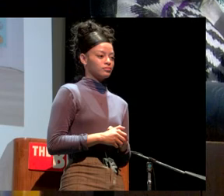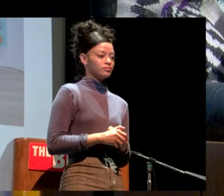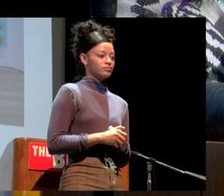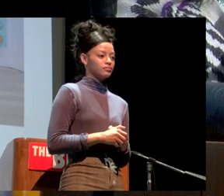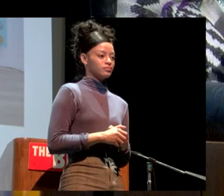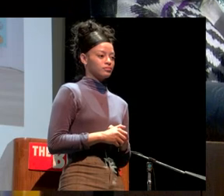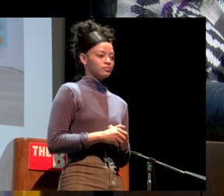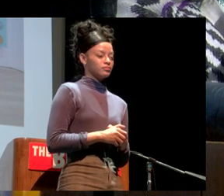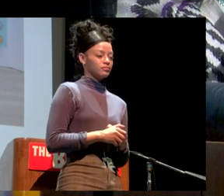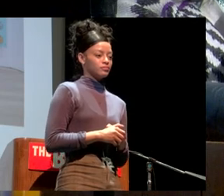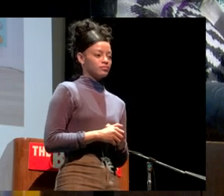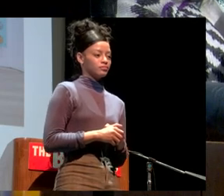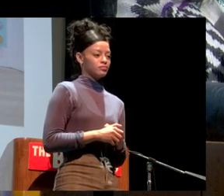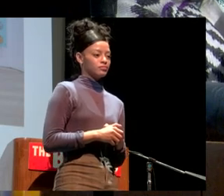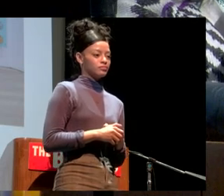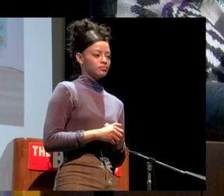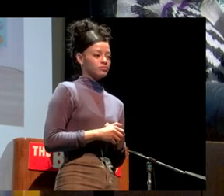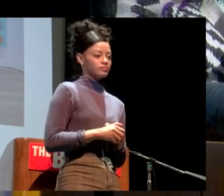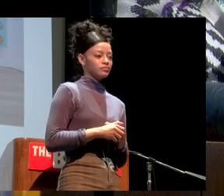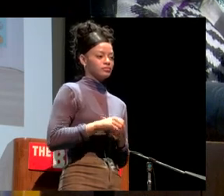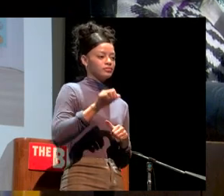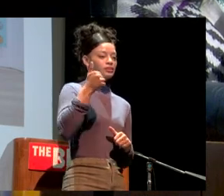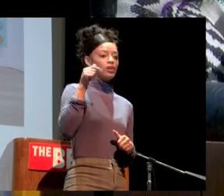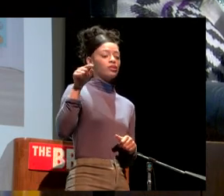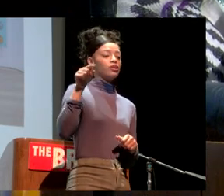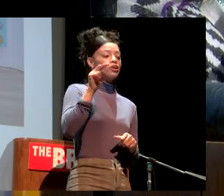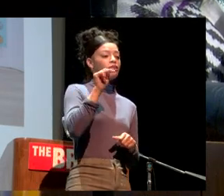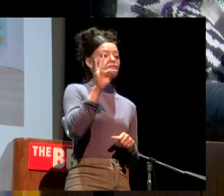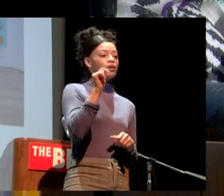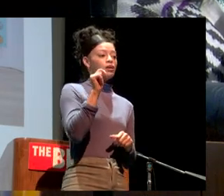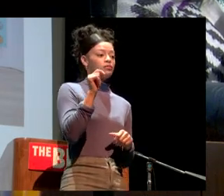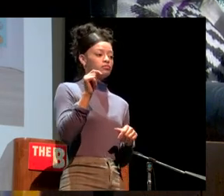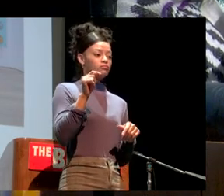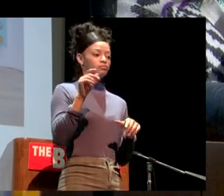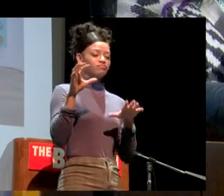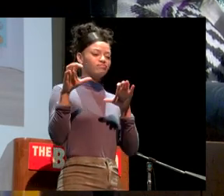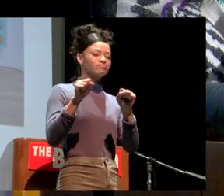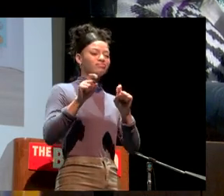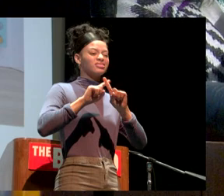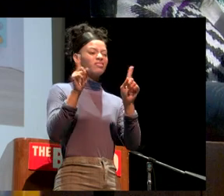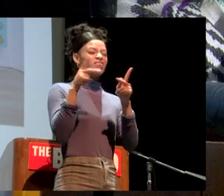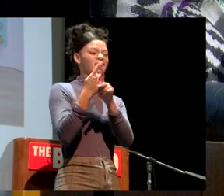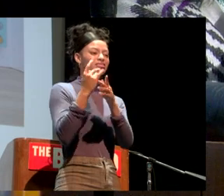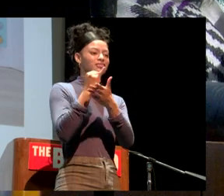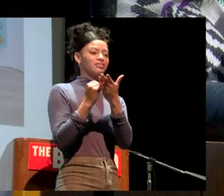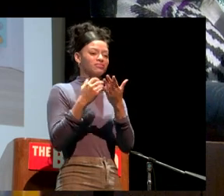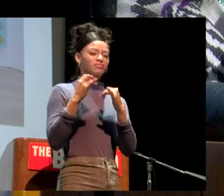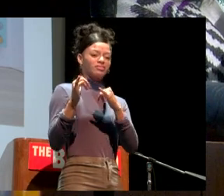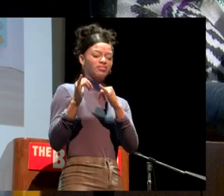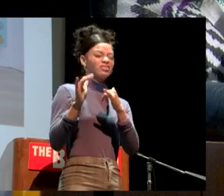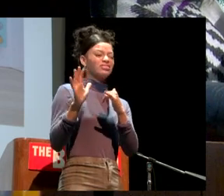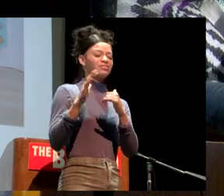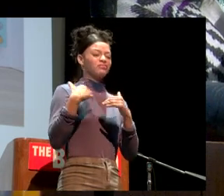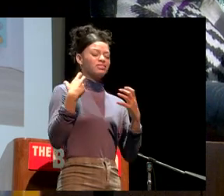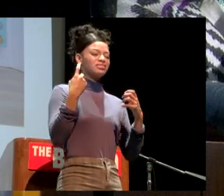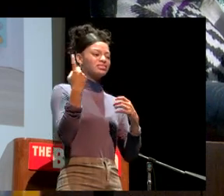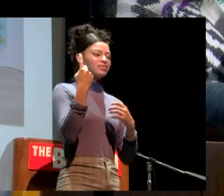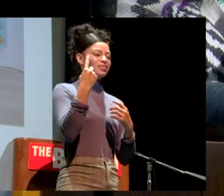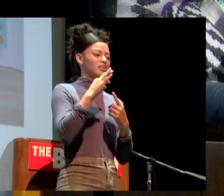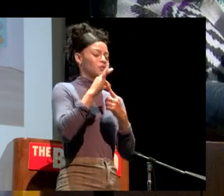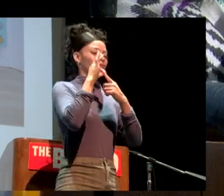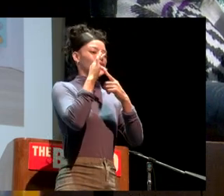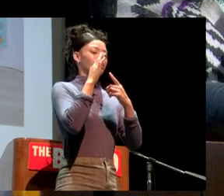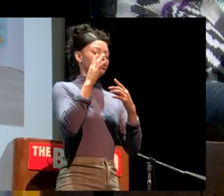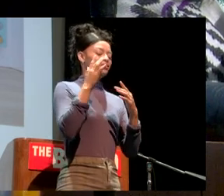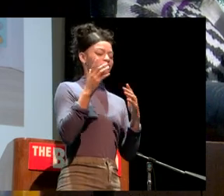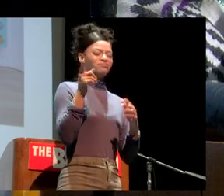I thought, oh, I will just release this and that'll be it. But the more I learn about it, it's a really complicated, and the more things I don't